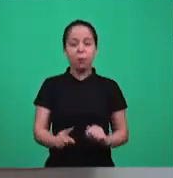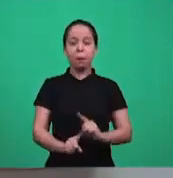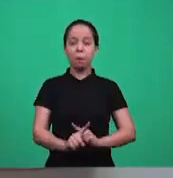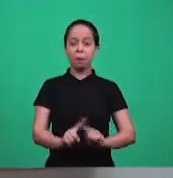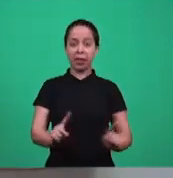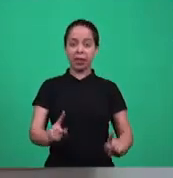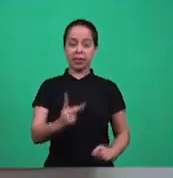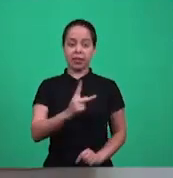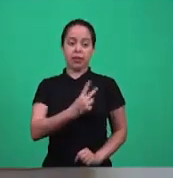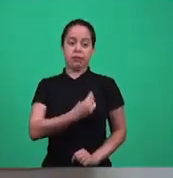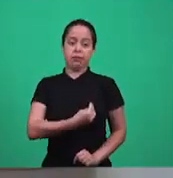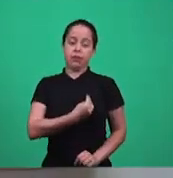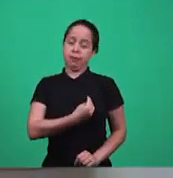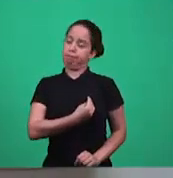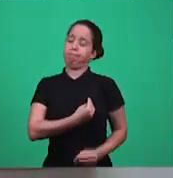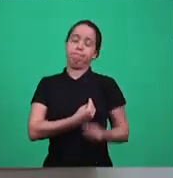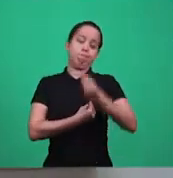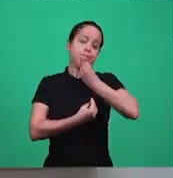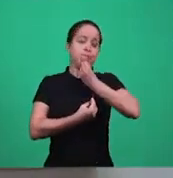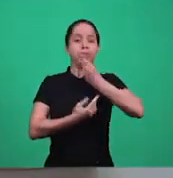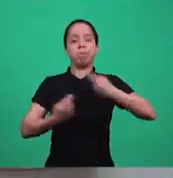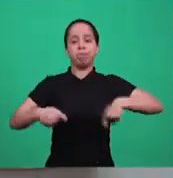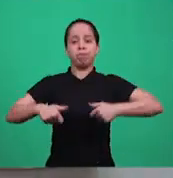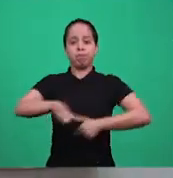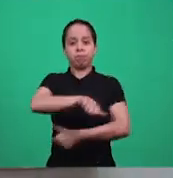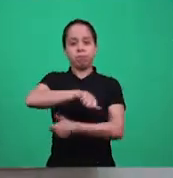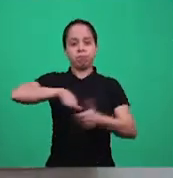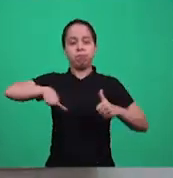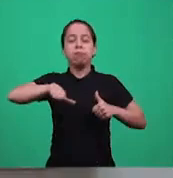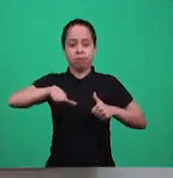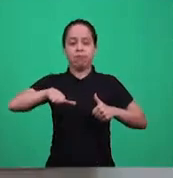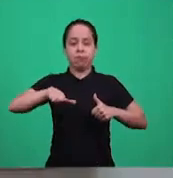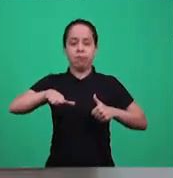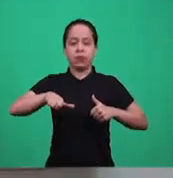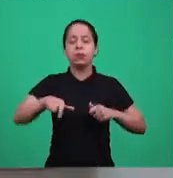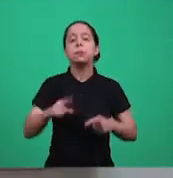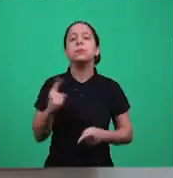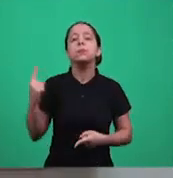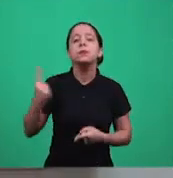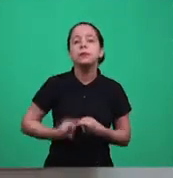mean anything, because the project of eternal life